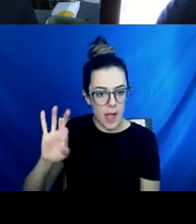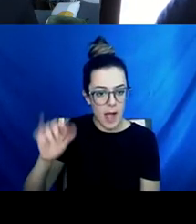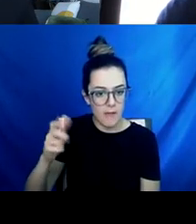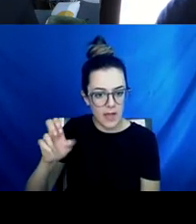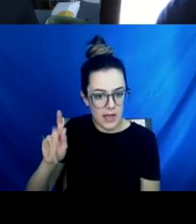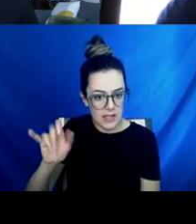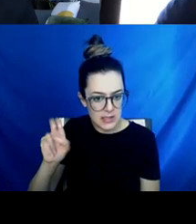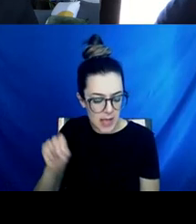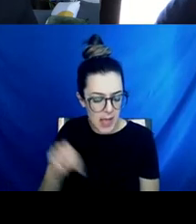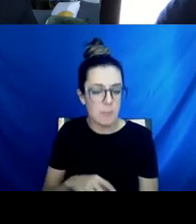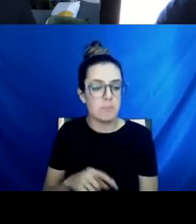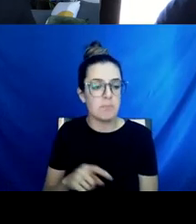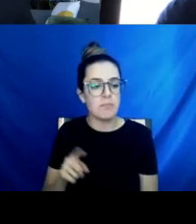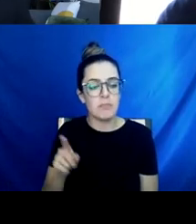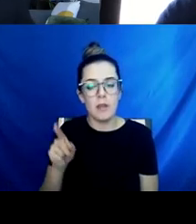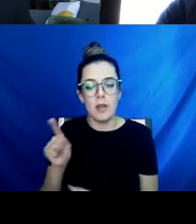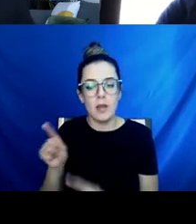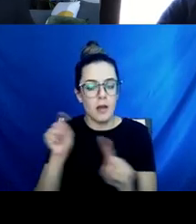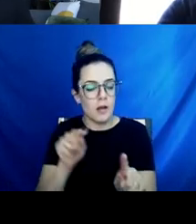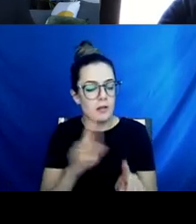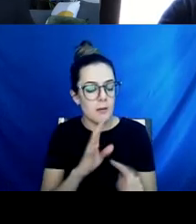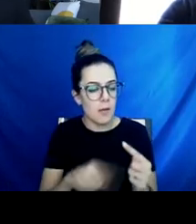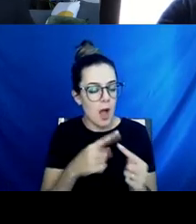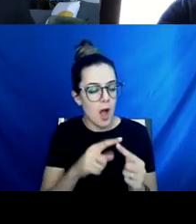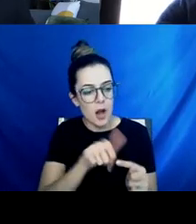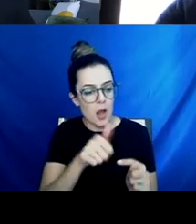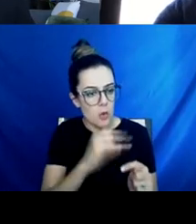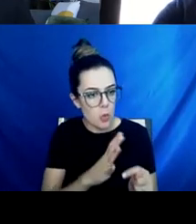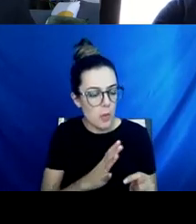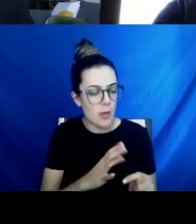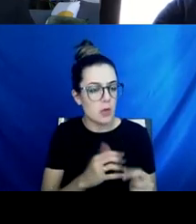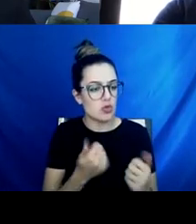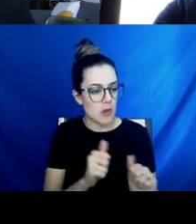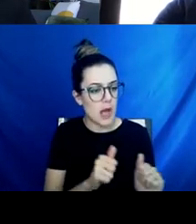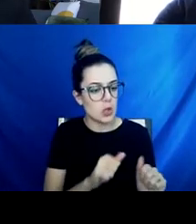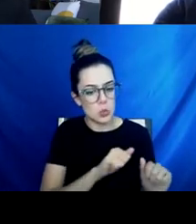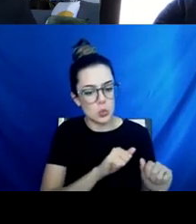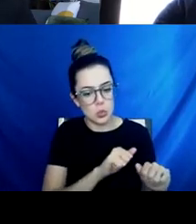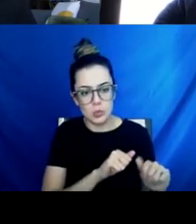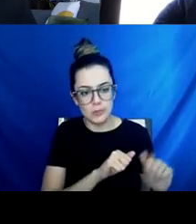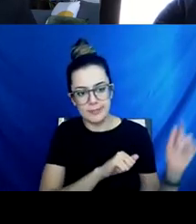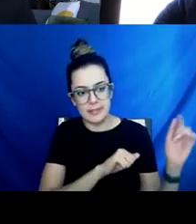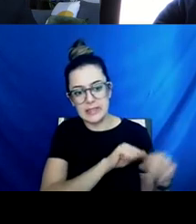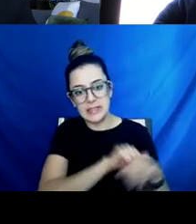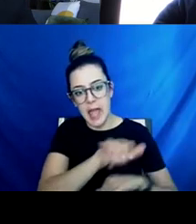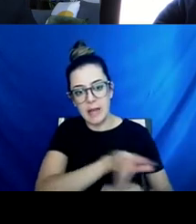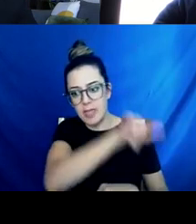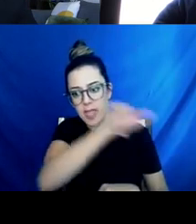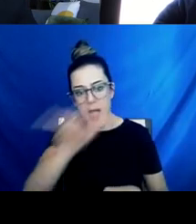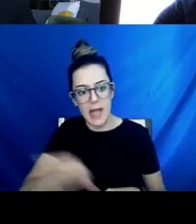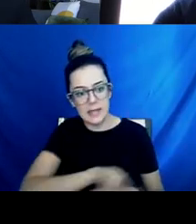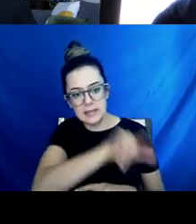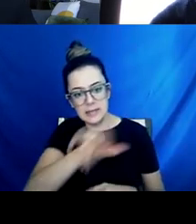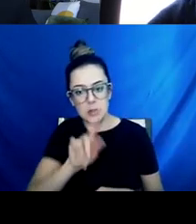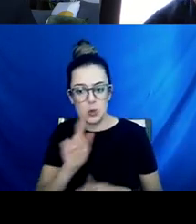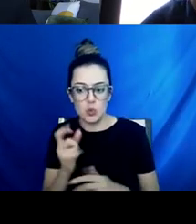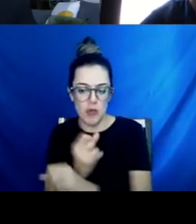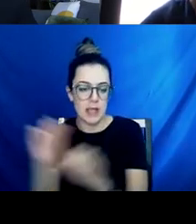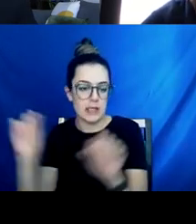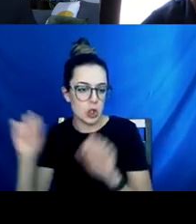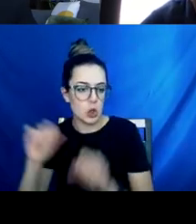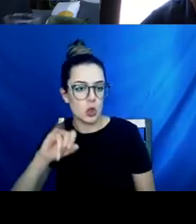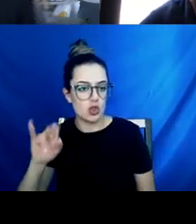and thousands of political prisoners, atrocities being committed still. The aid from the